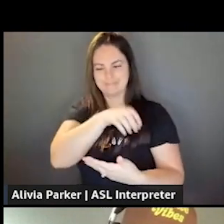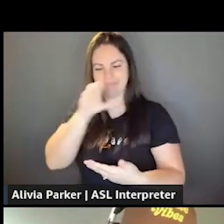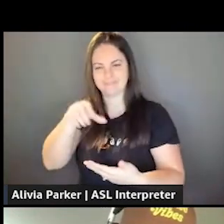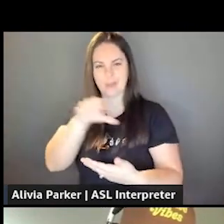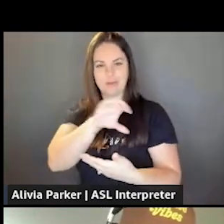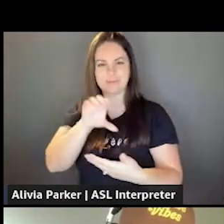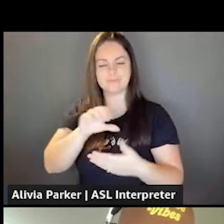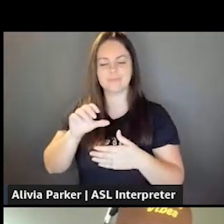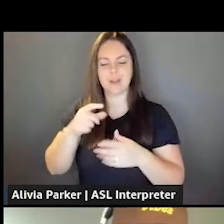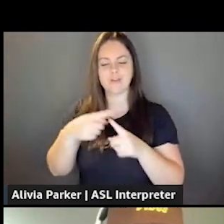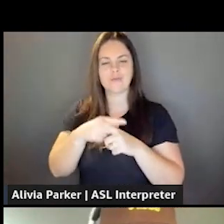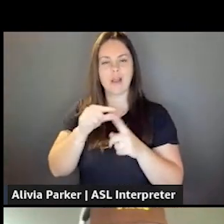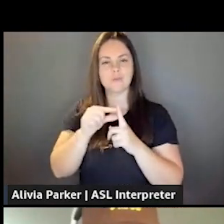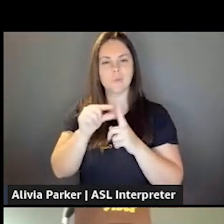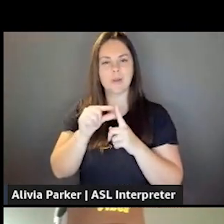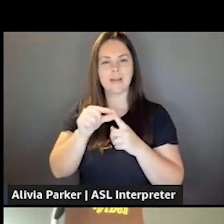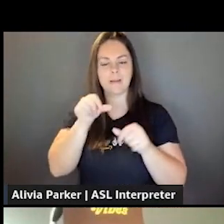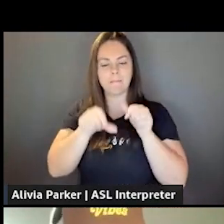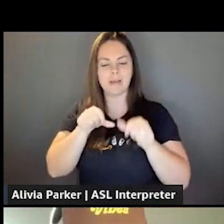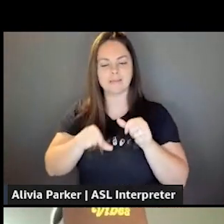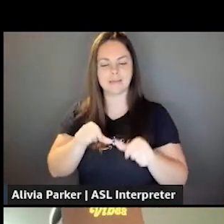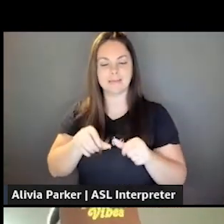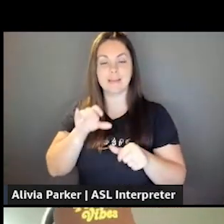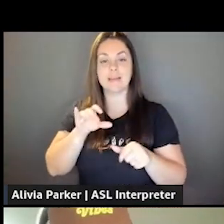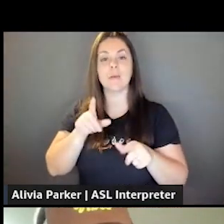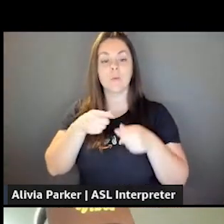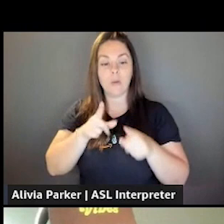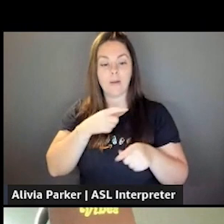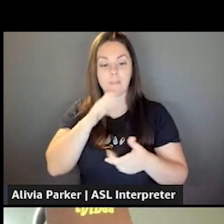sort of meditative zen for her, okay?